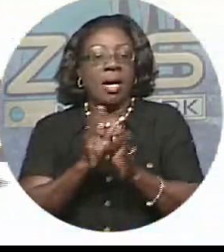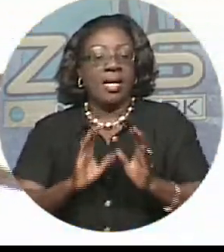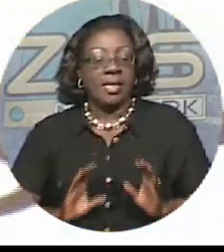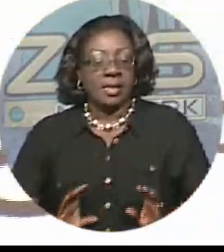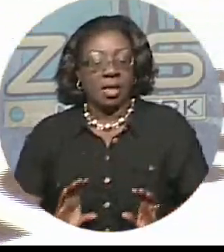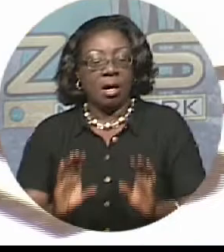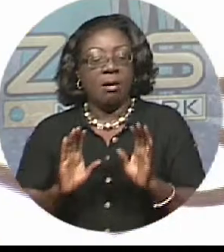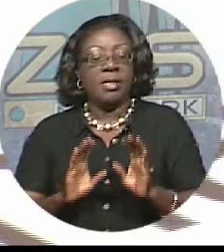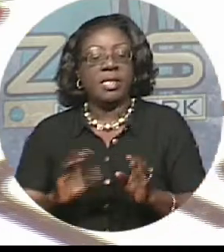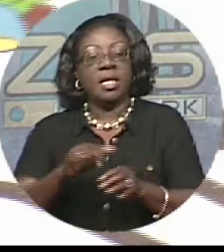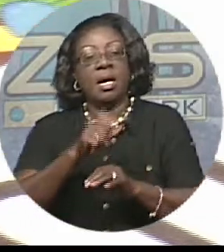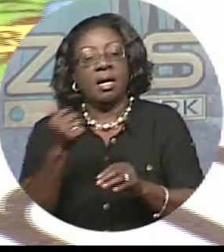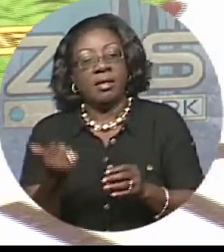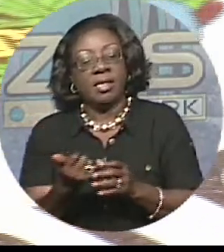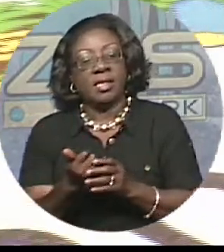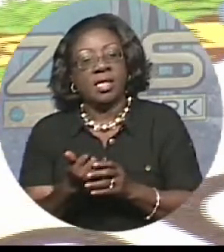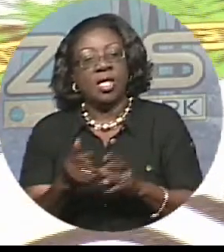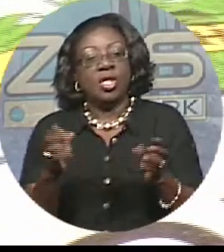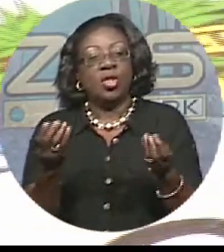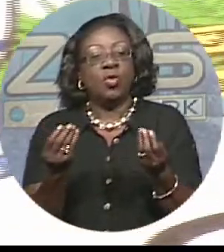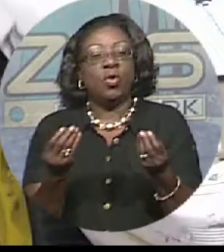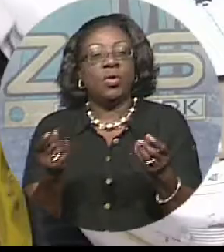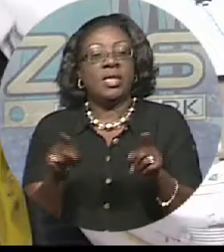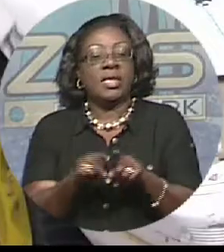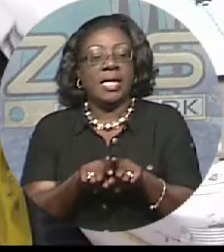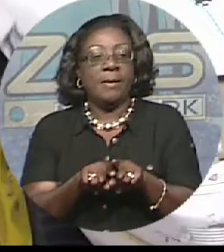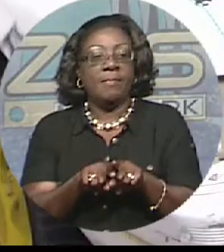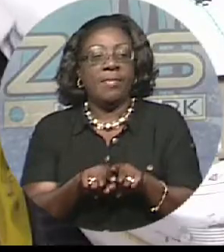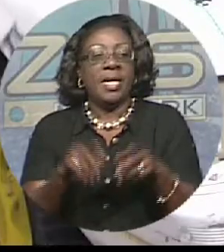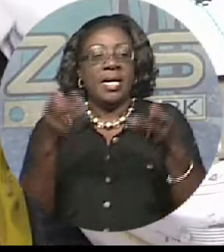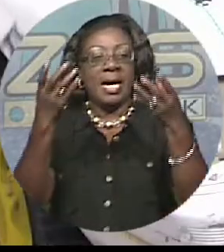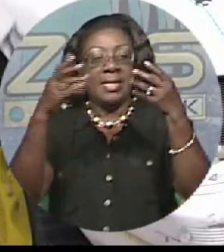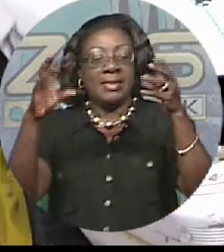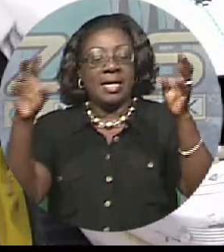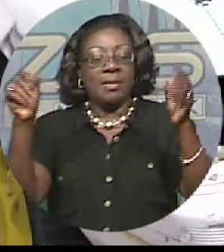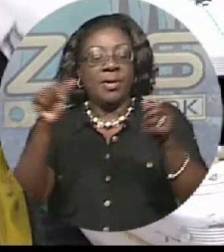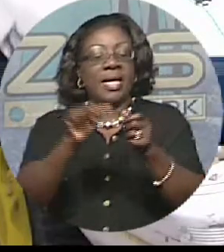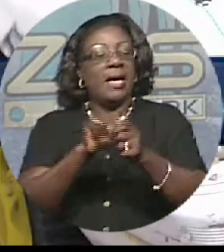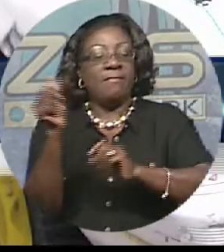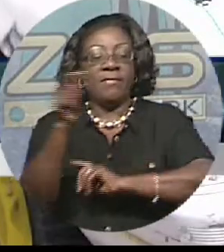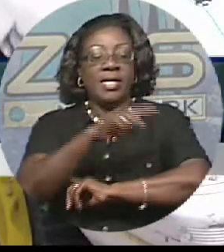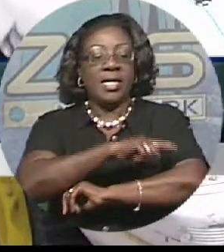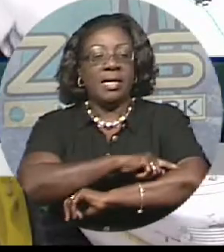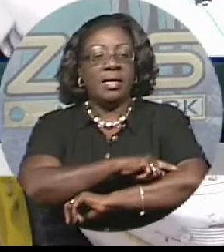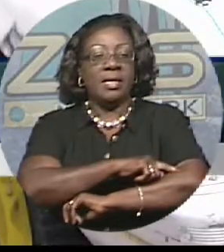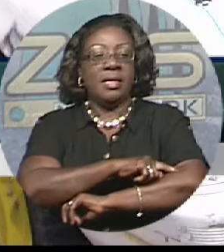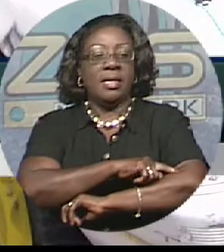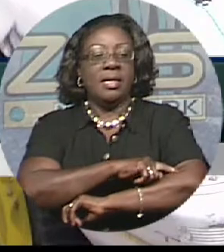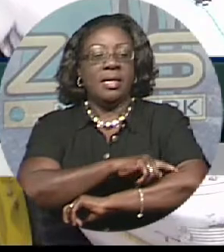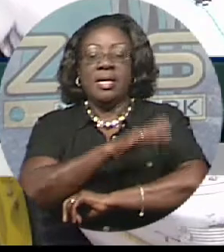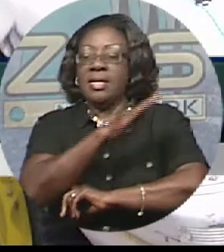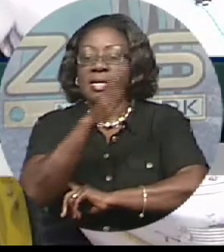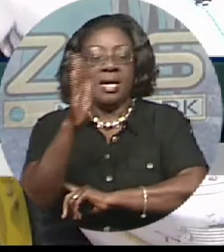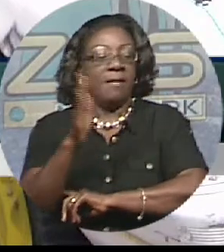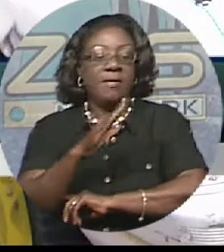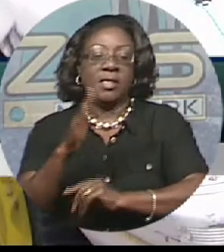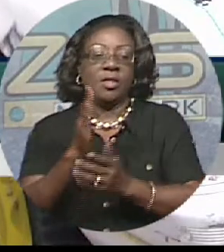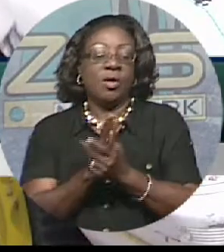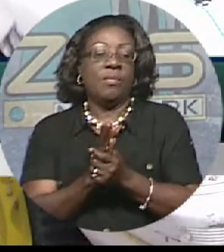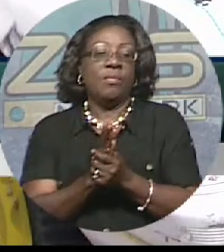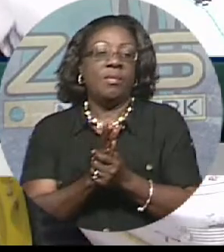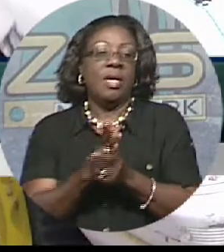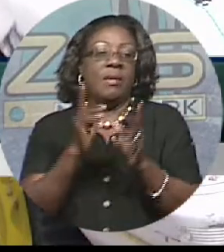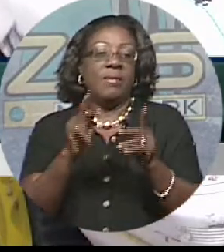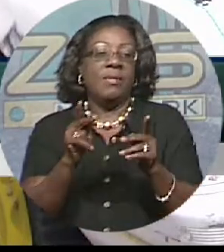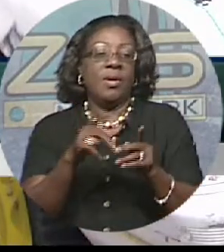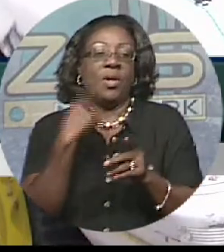into the theme year-round. I celebrate around the clock every day, straight through, never stop. People